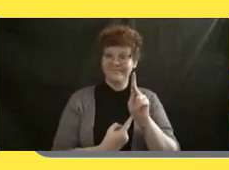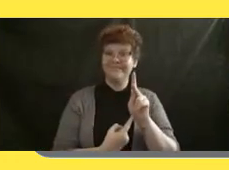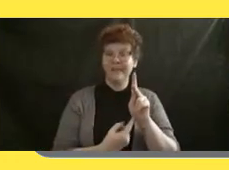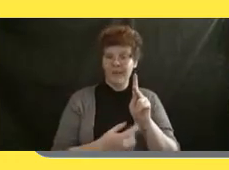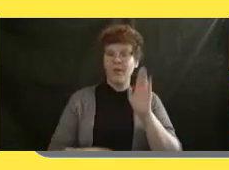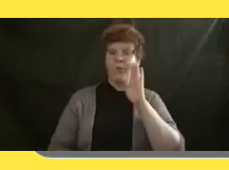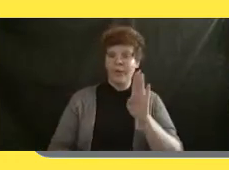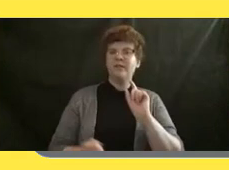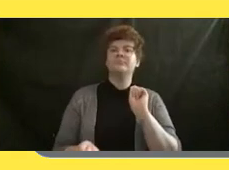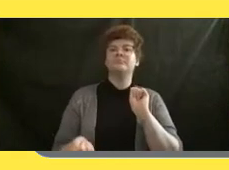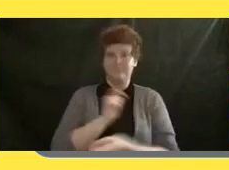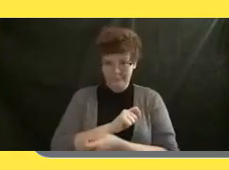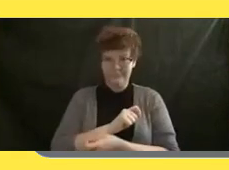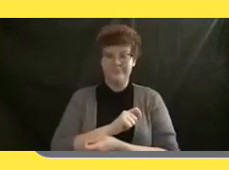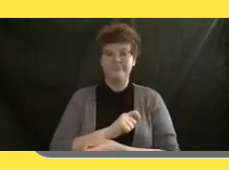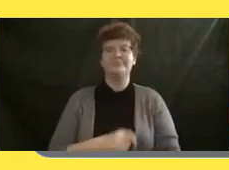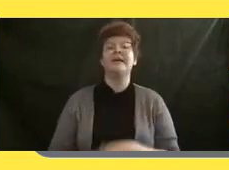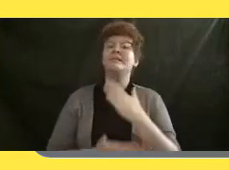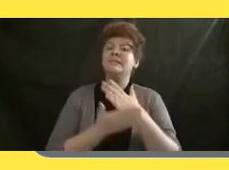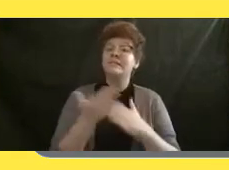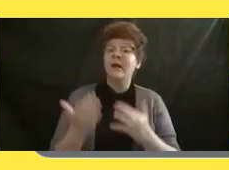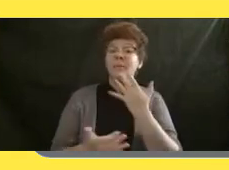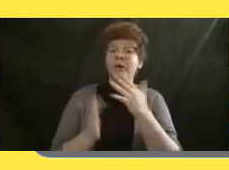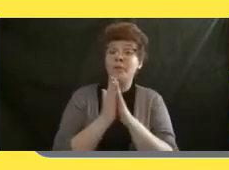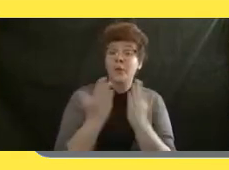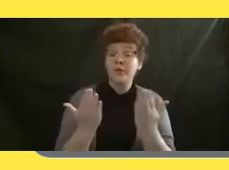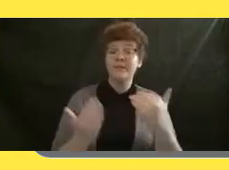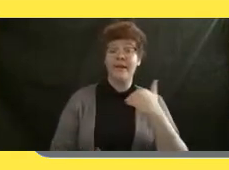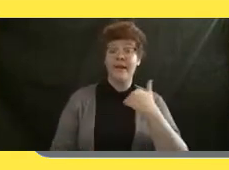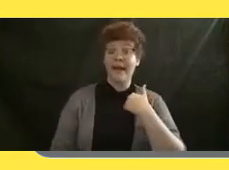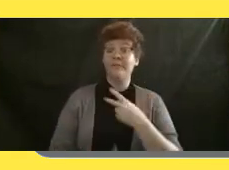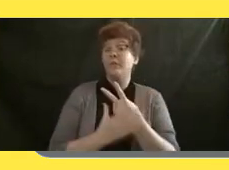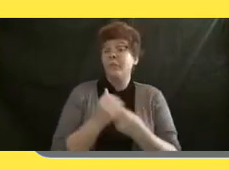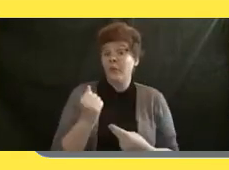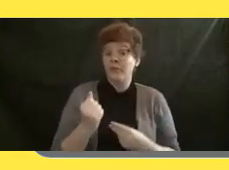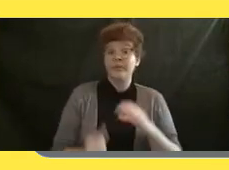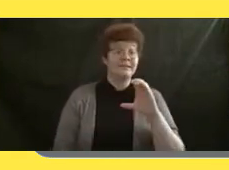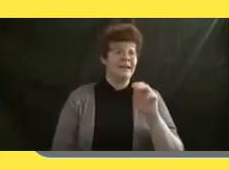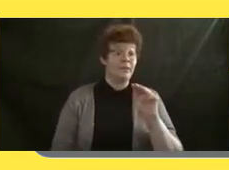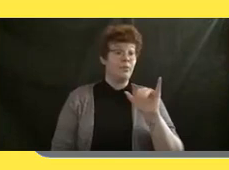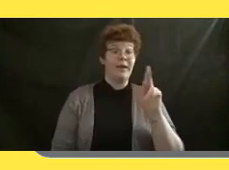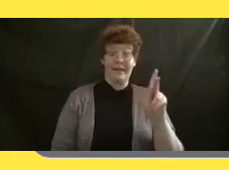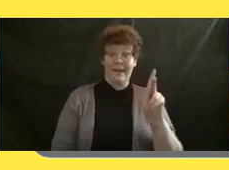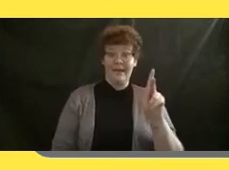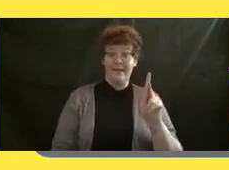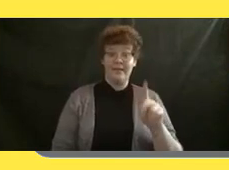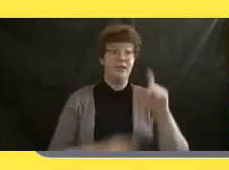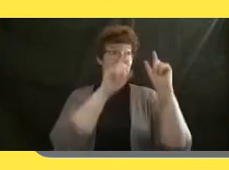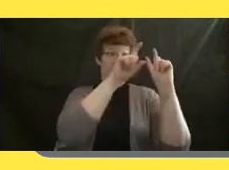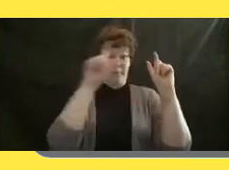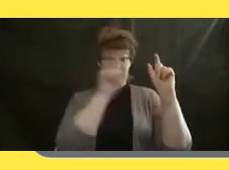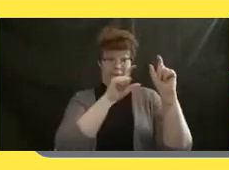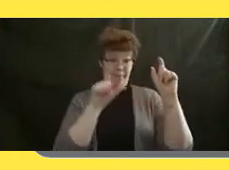both. The CMYK with the Pantone colors adjacent to them. So you can see